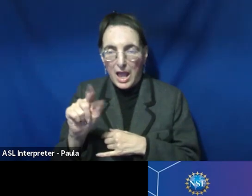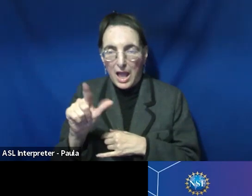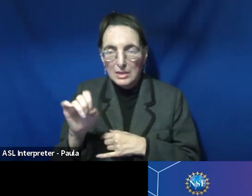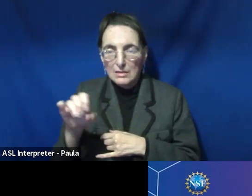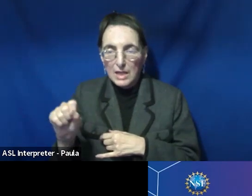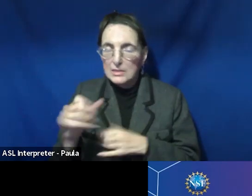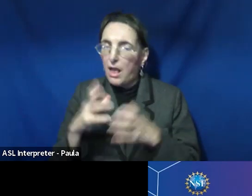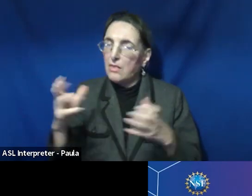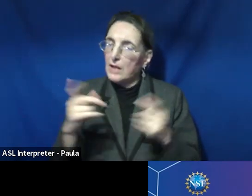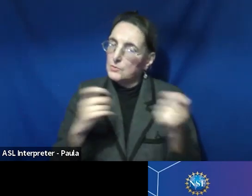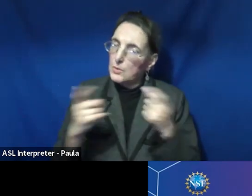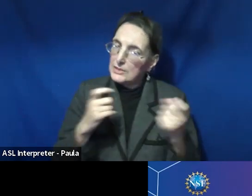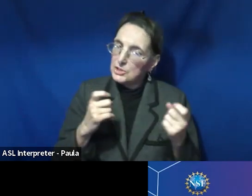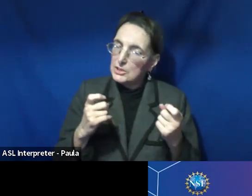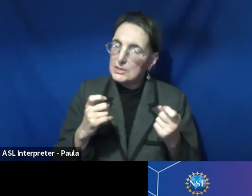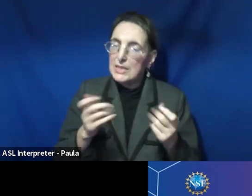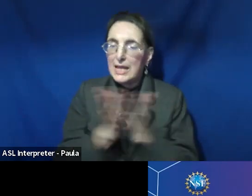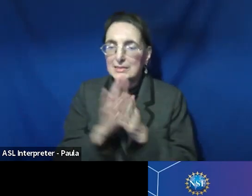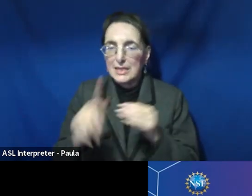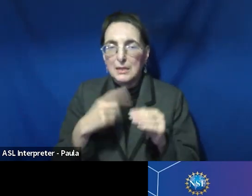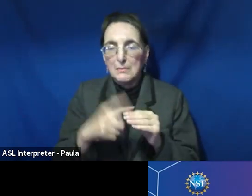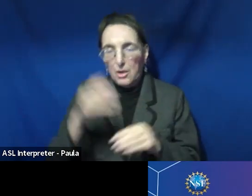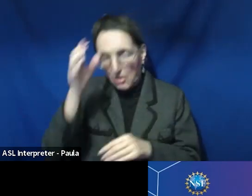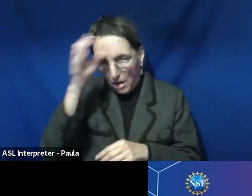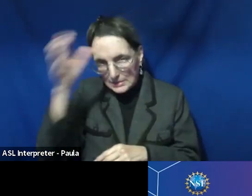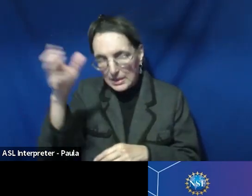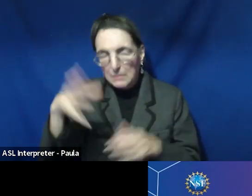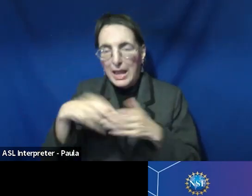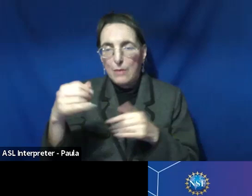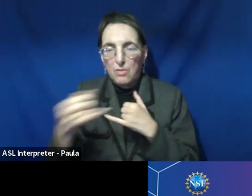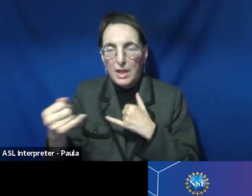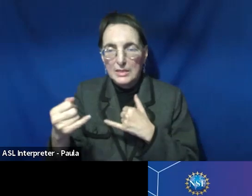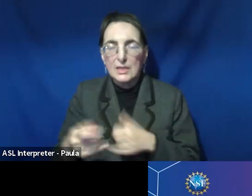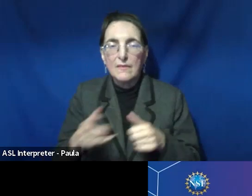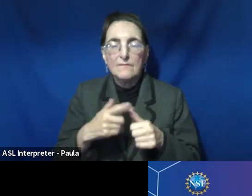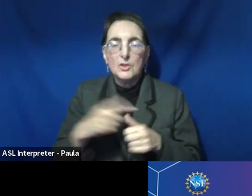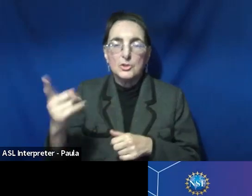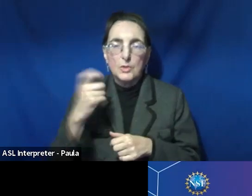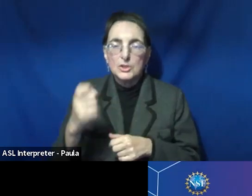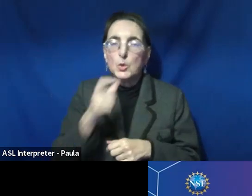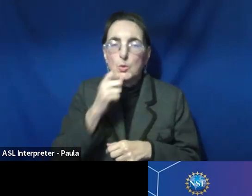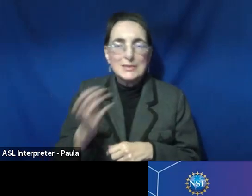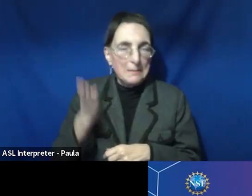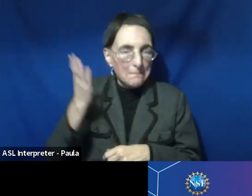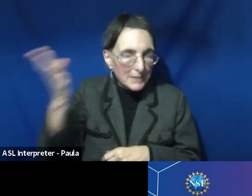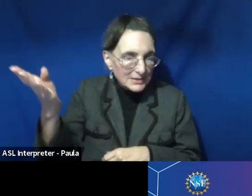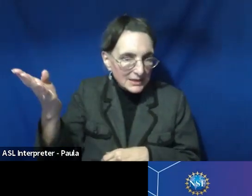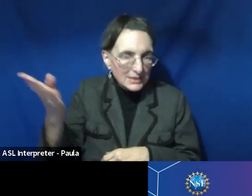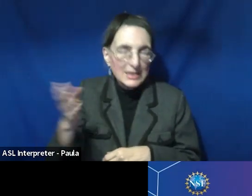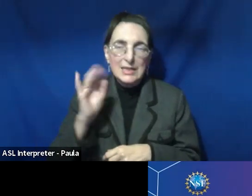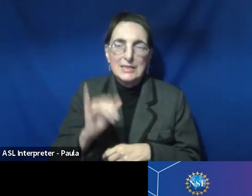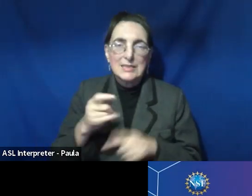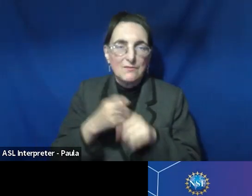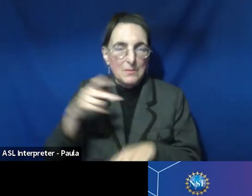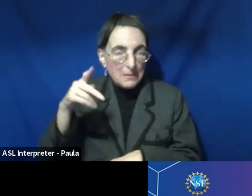a lot of questions asking about concept outlines. The first questions really is, who is submitting this? Is this coming from the PI or is this coming